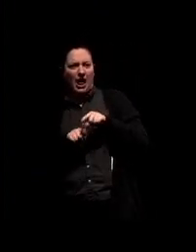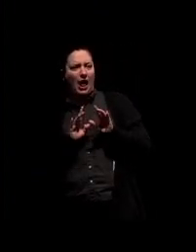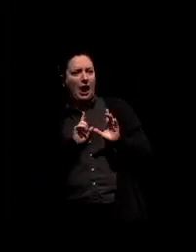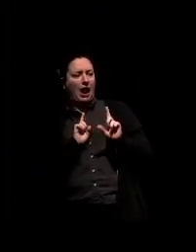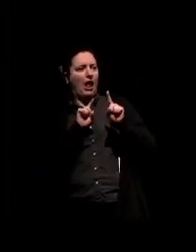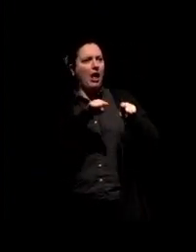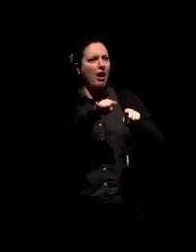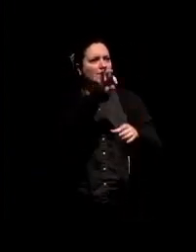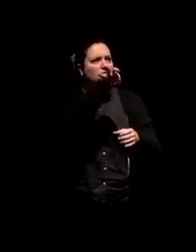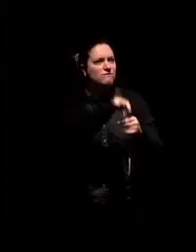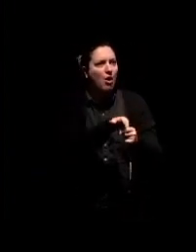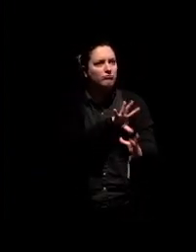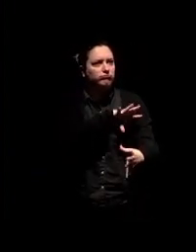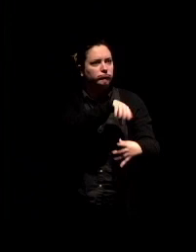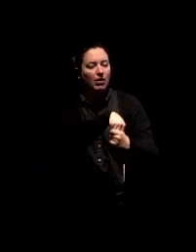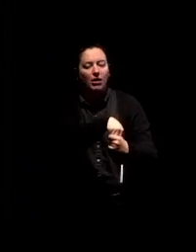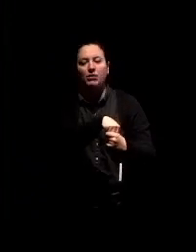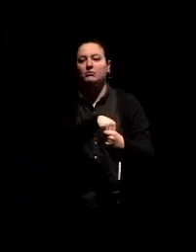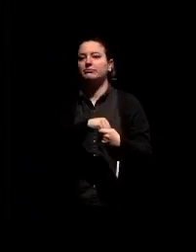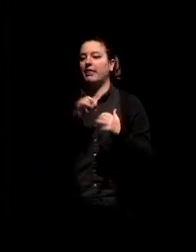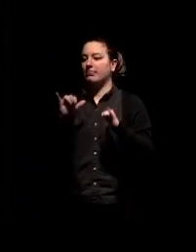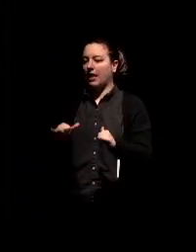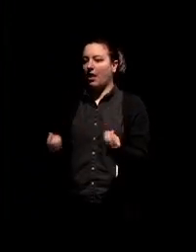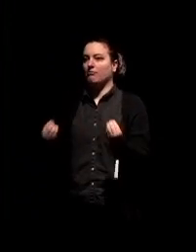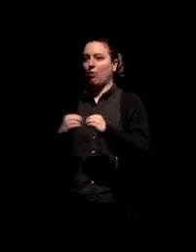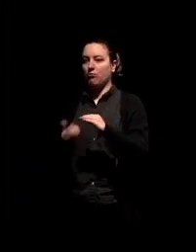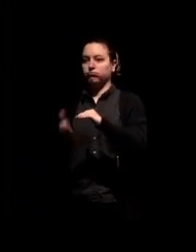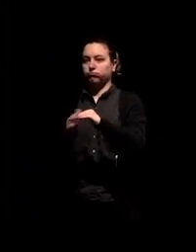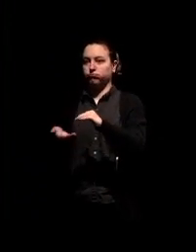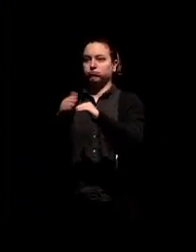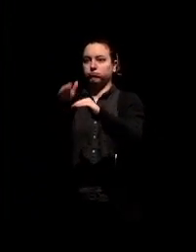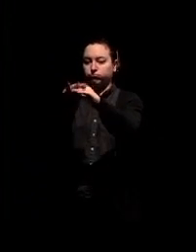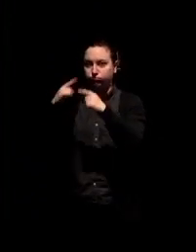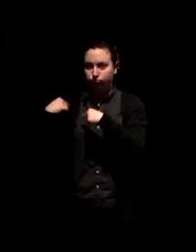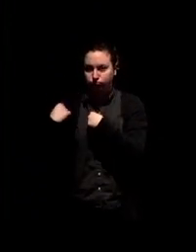also risen in recent years.